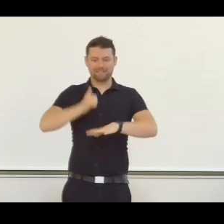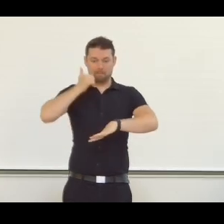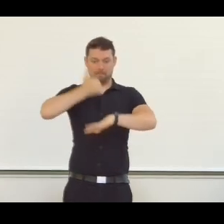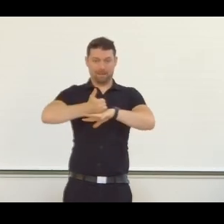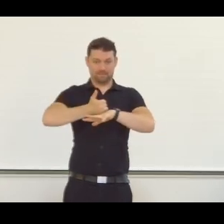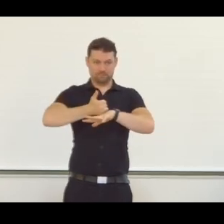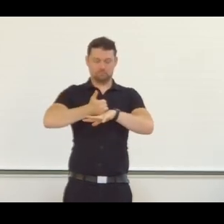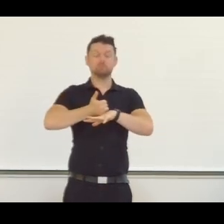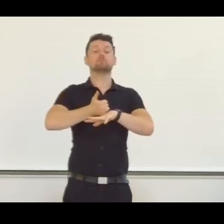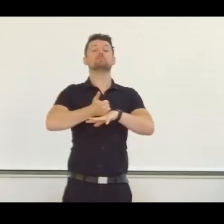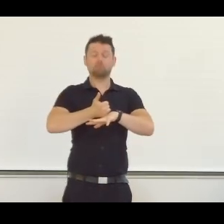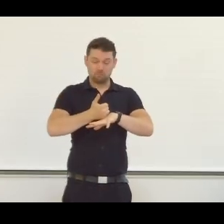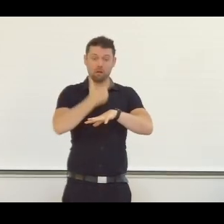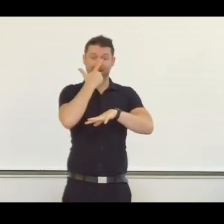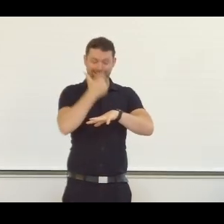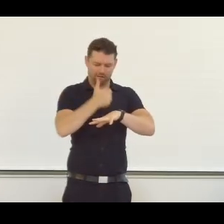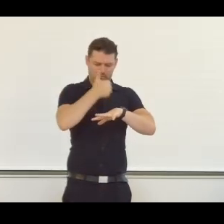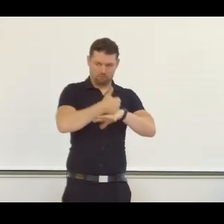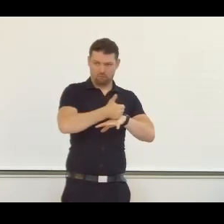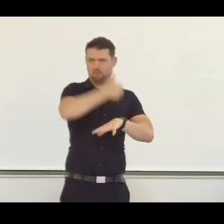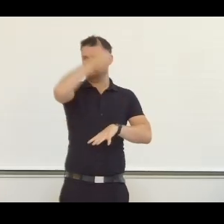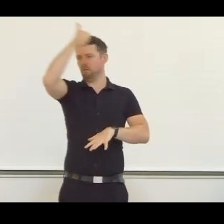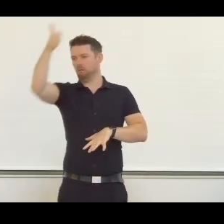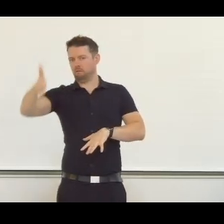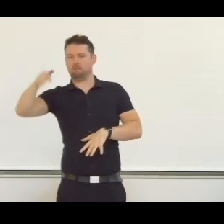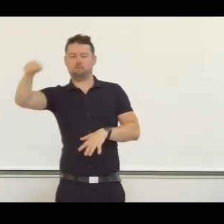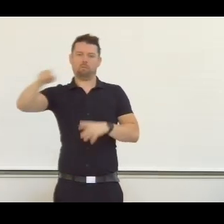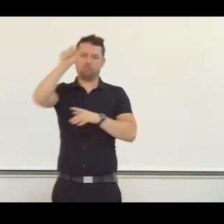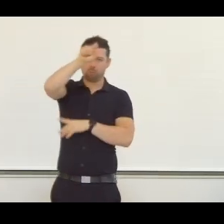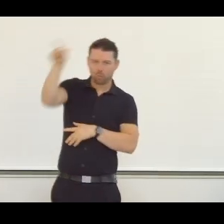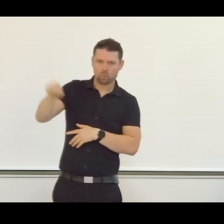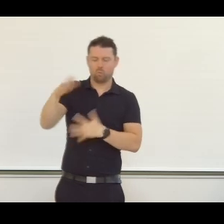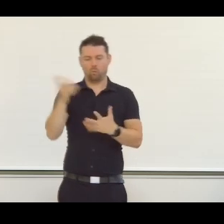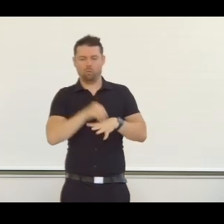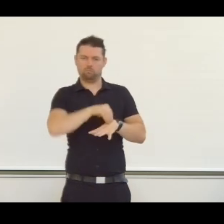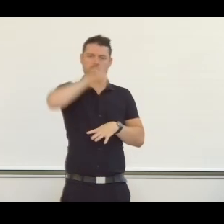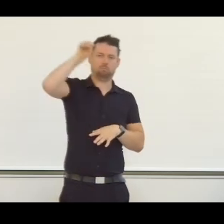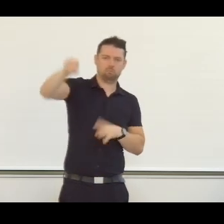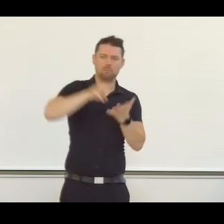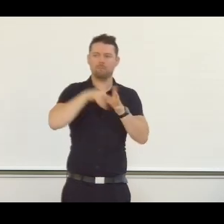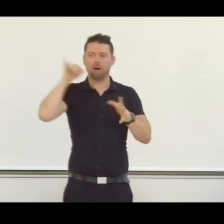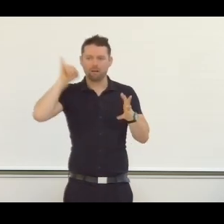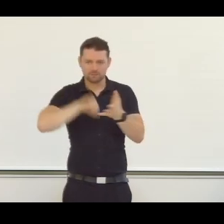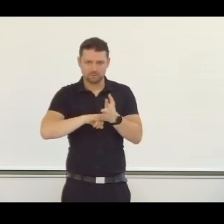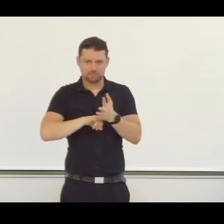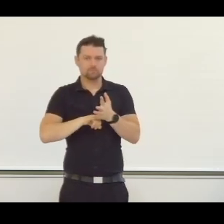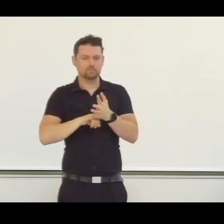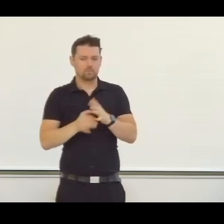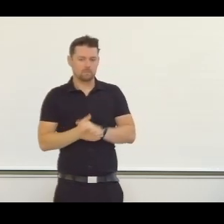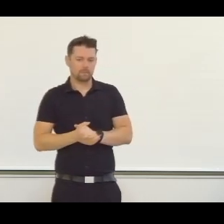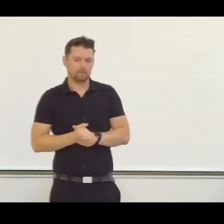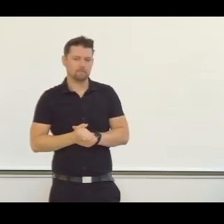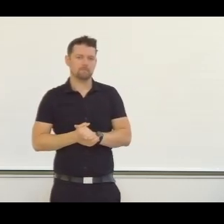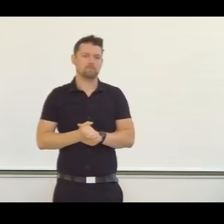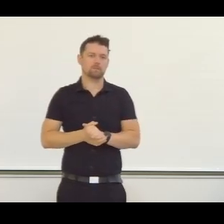it in the way that it could actually be placed on the Moon, on Mars, and would work. So our goal is not to, build